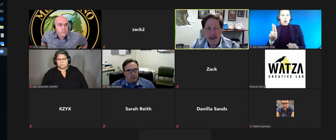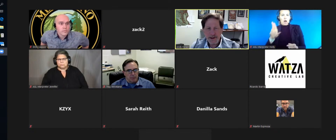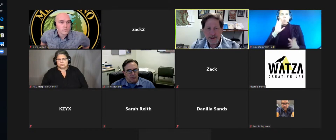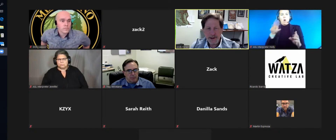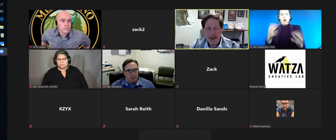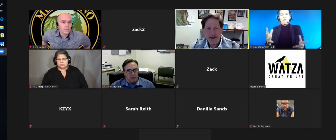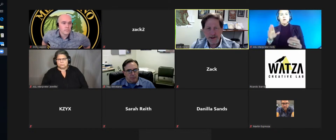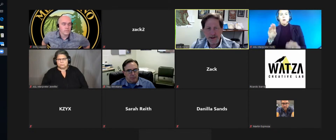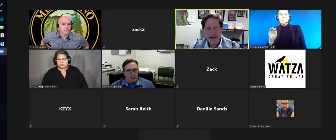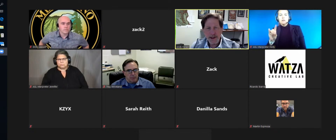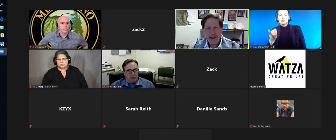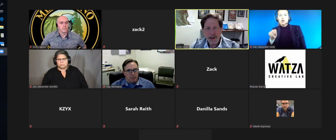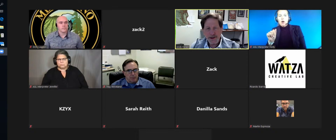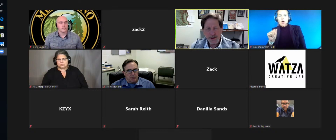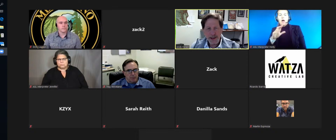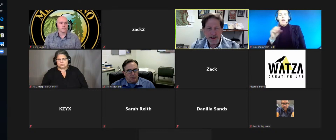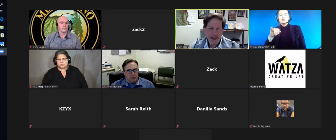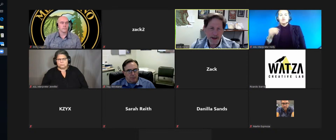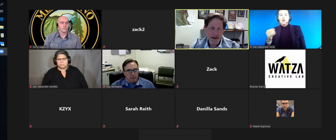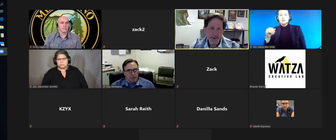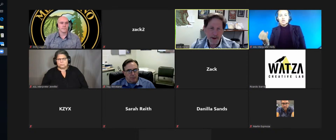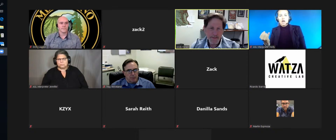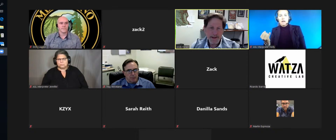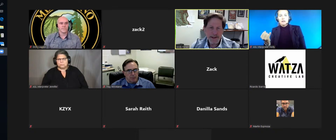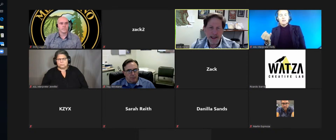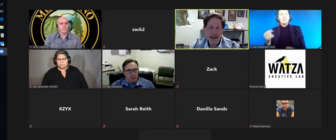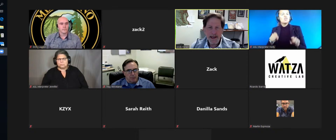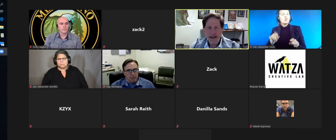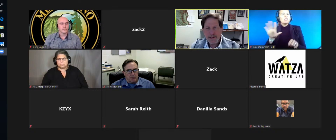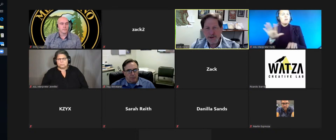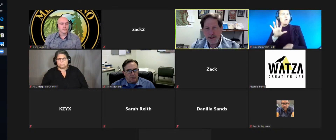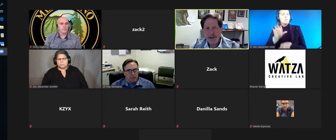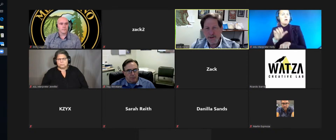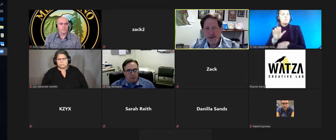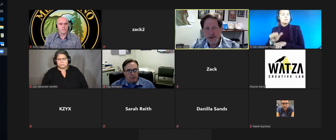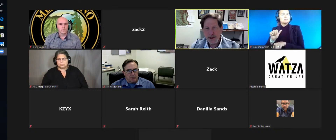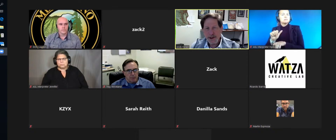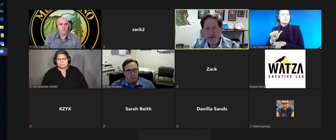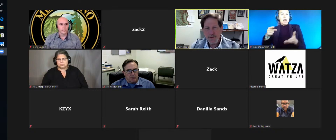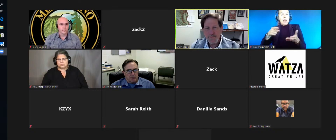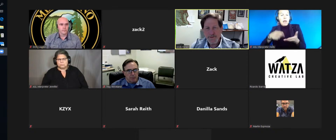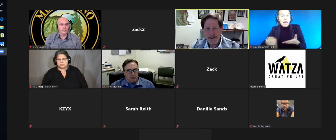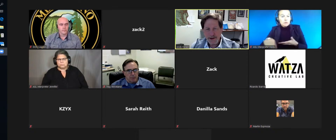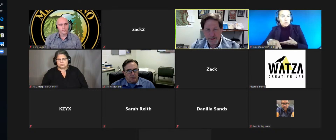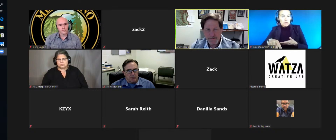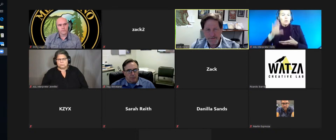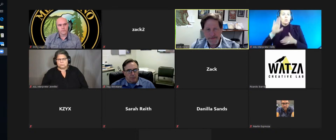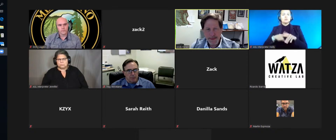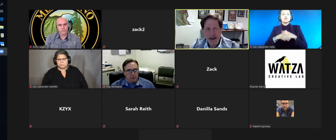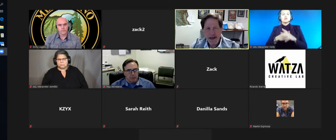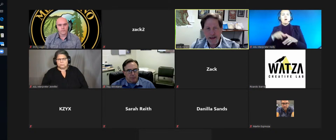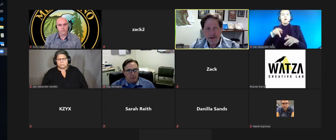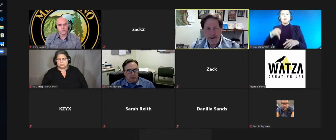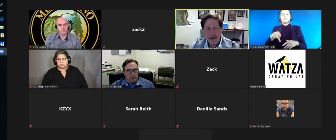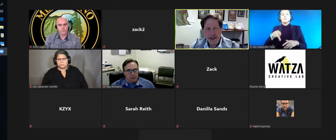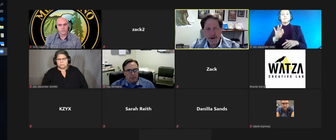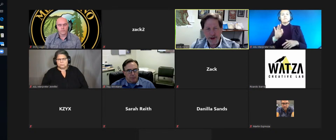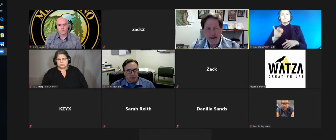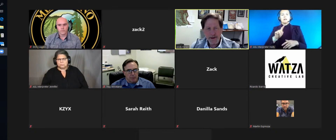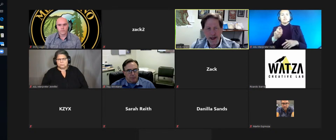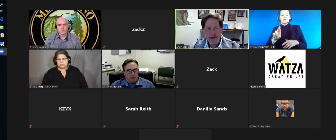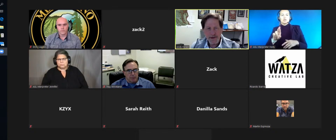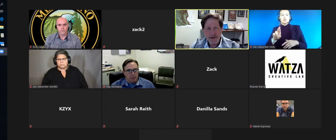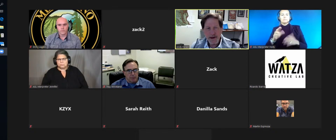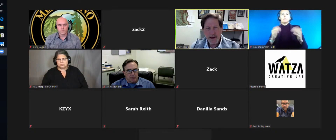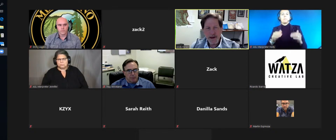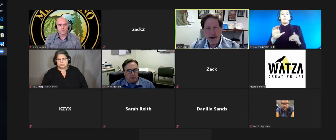and Johnson & Johnson during their appointments. And next week, they will be starting with Pfizer. Consolidated